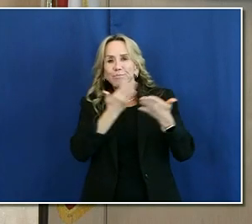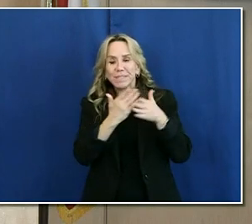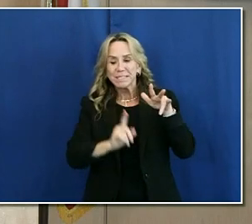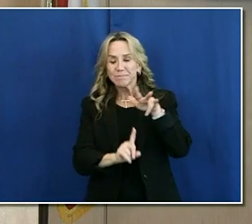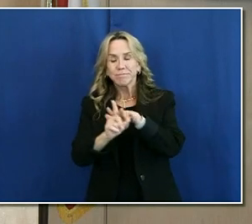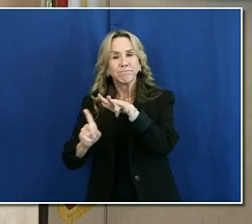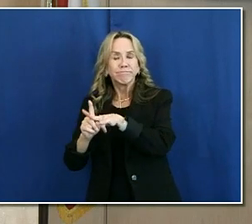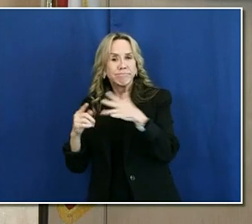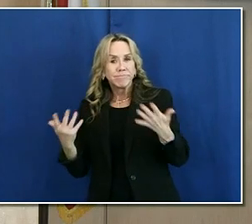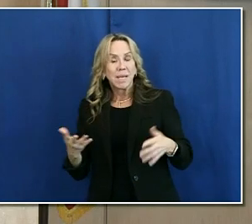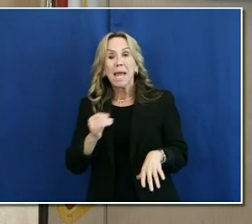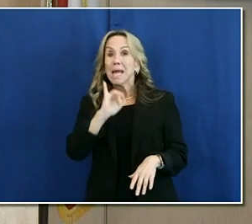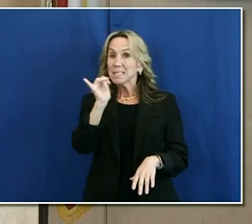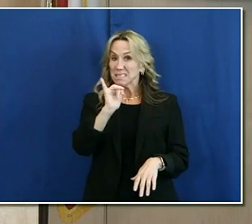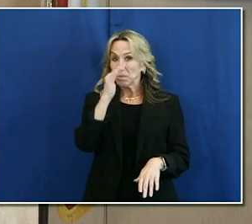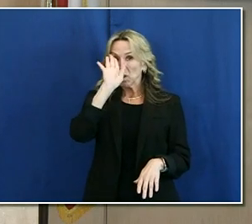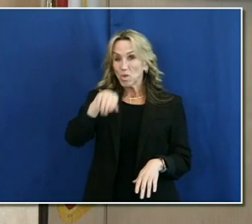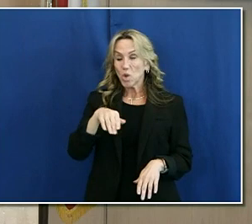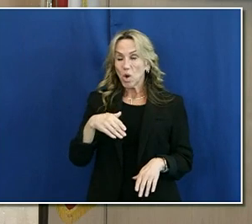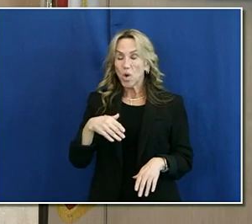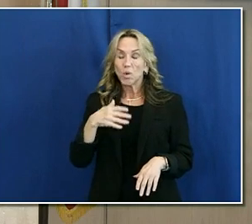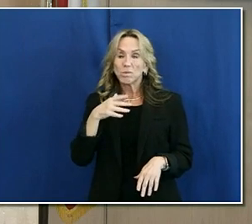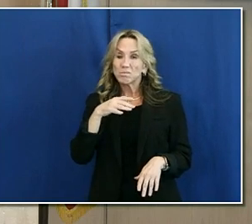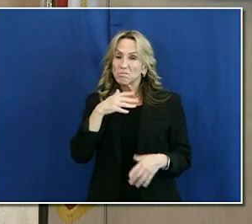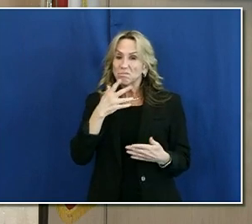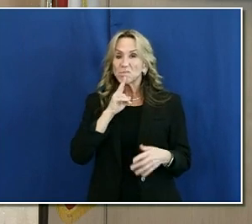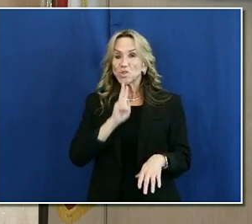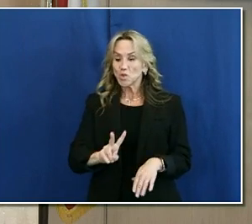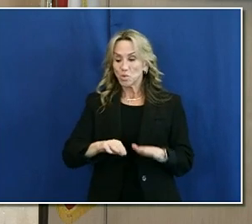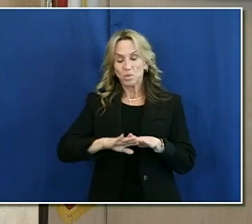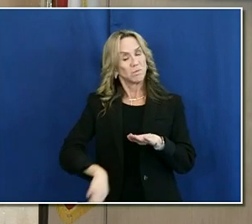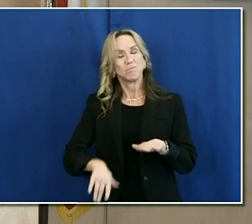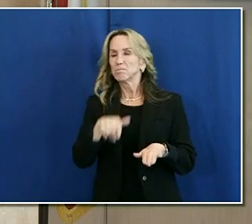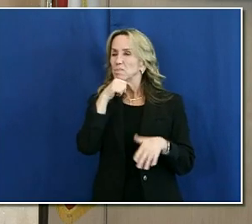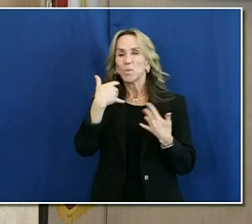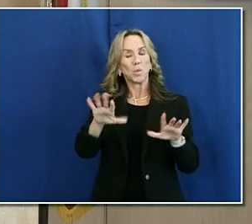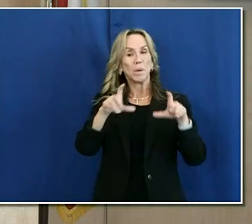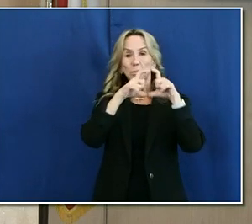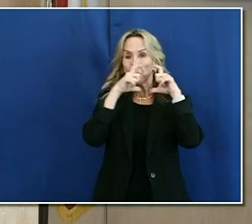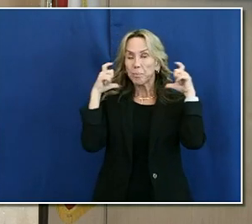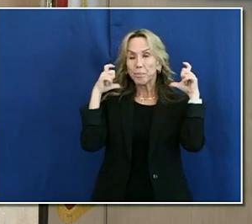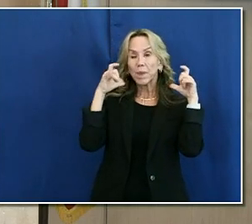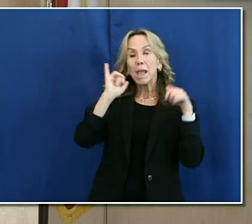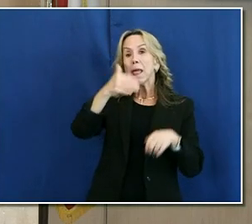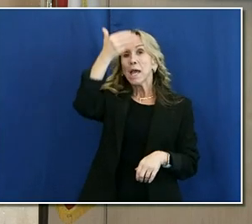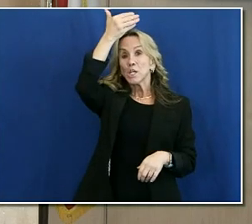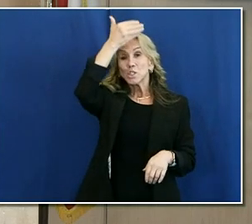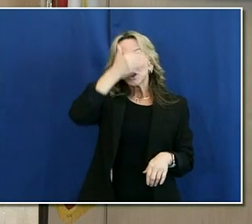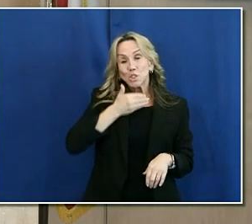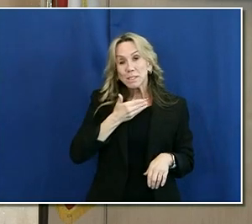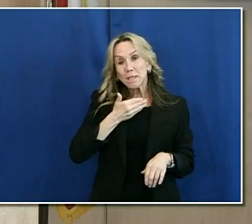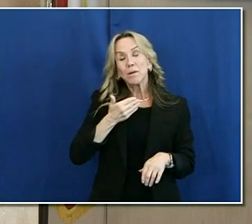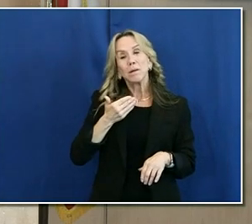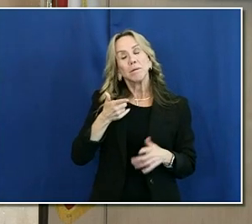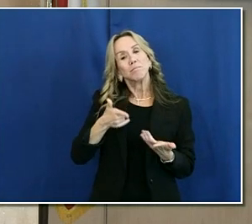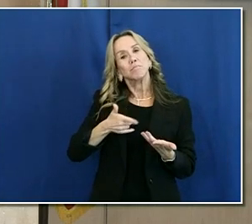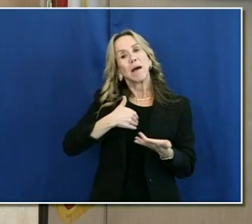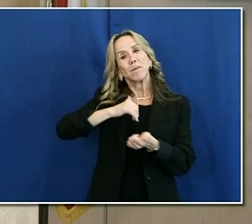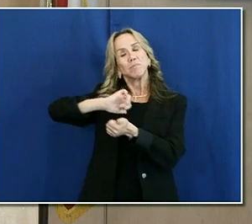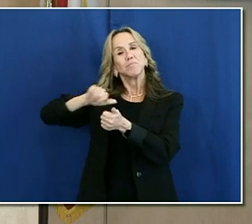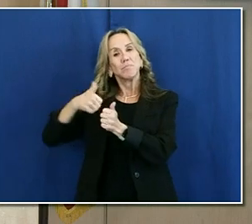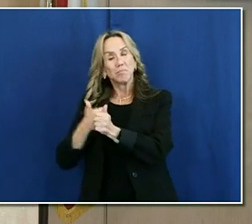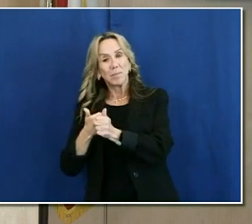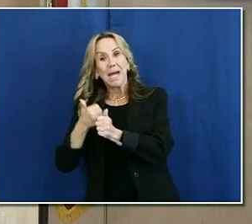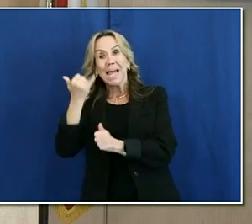have face coverings on children. The face shield is an alternative, but again, for a specific purpose, if in fact